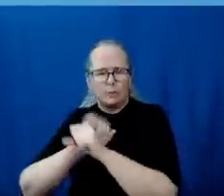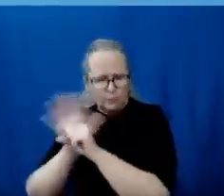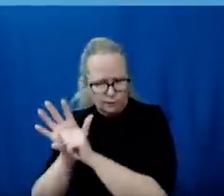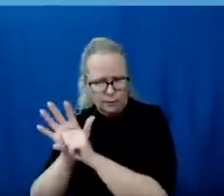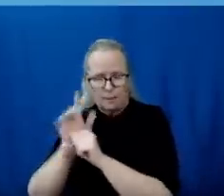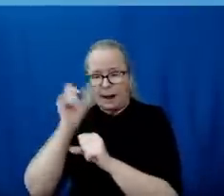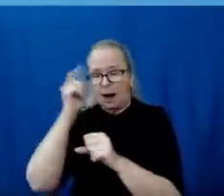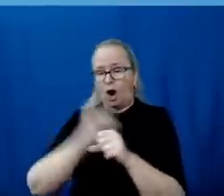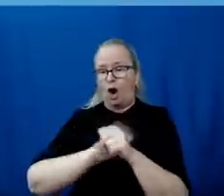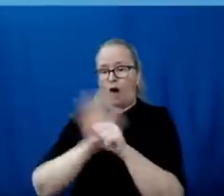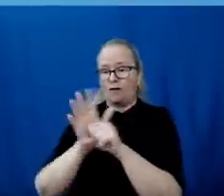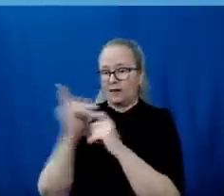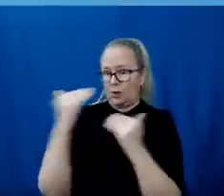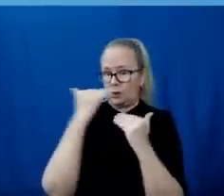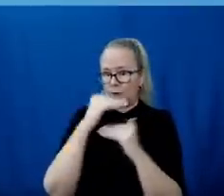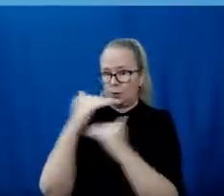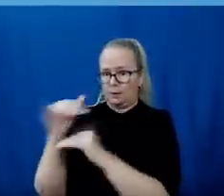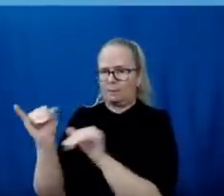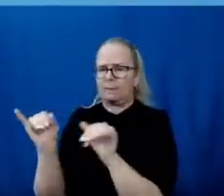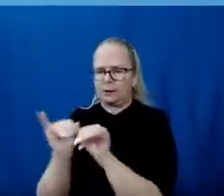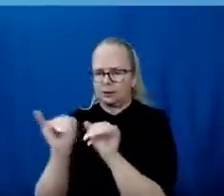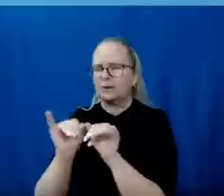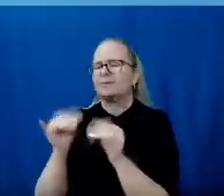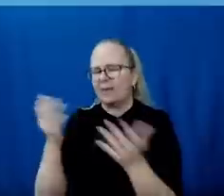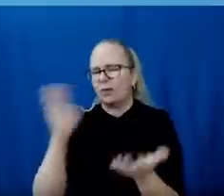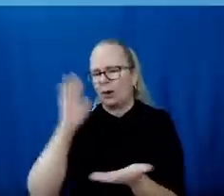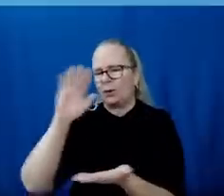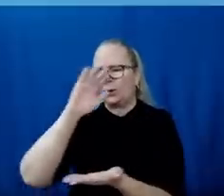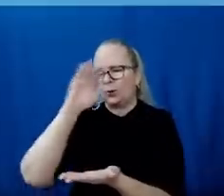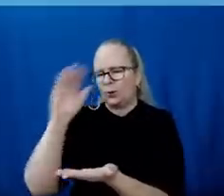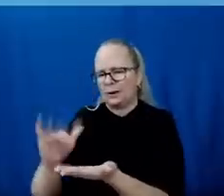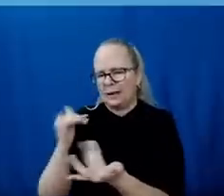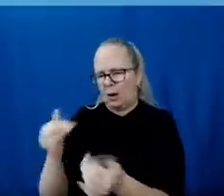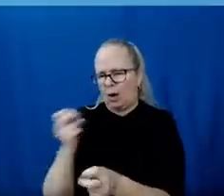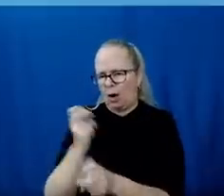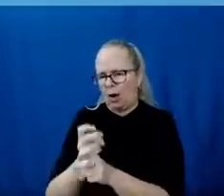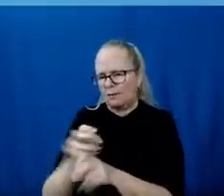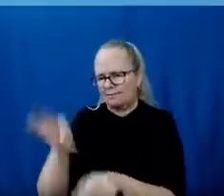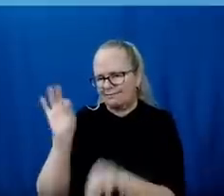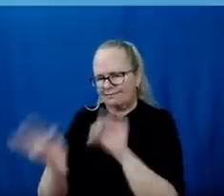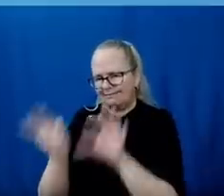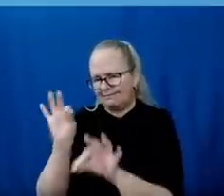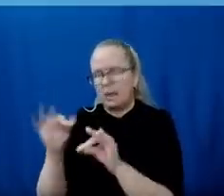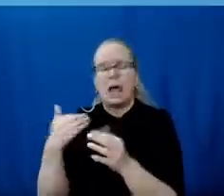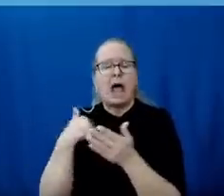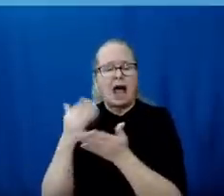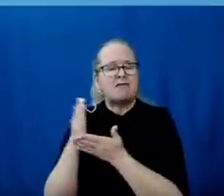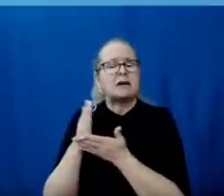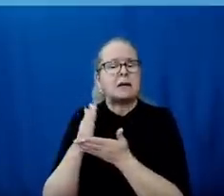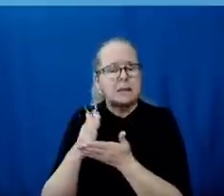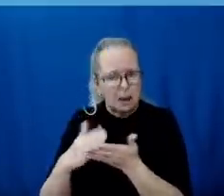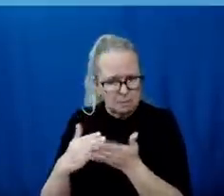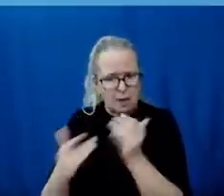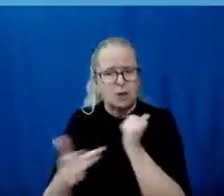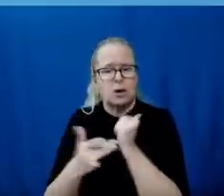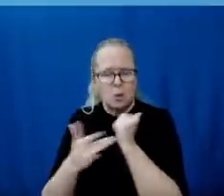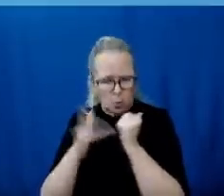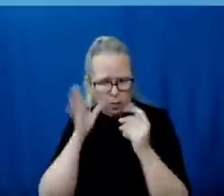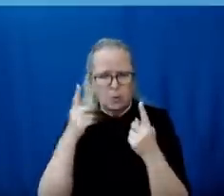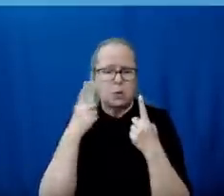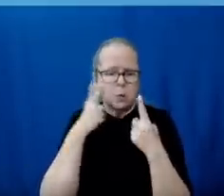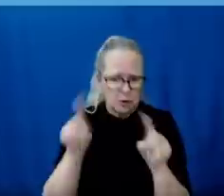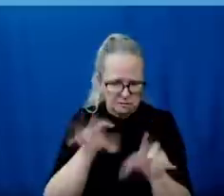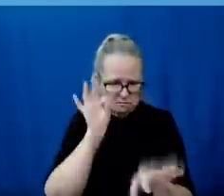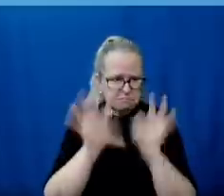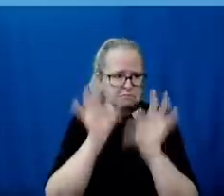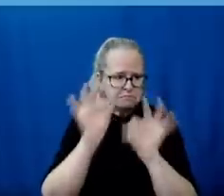COVID-19 restrictive measures have reduced the burden of all these in the community as well. So it's pretty hard to look for them right now. We do have assays that will